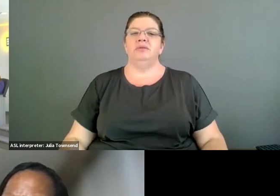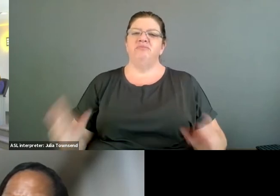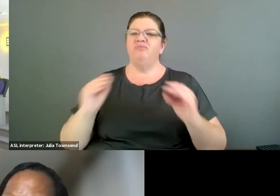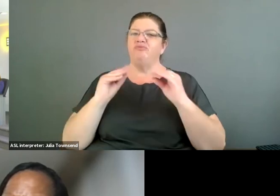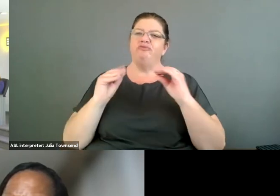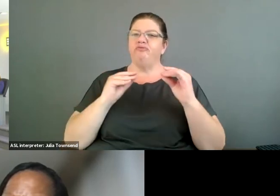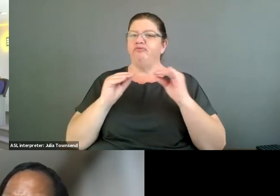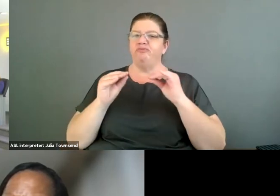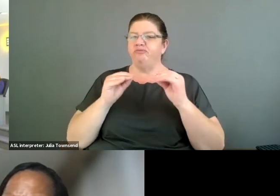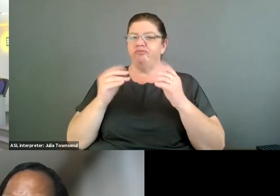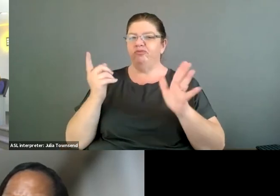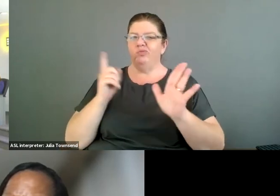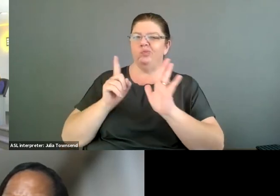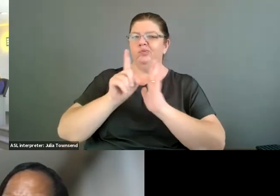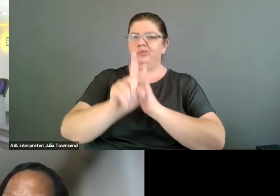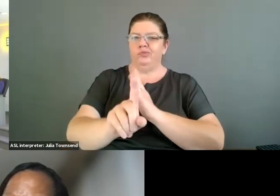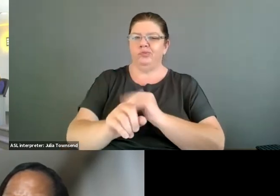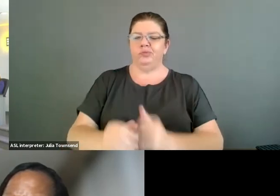Okay.